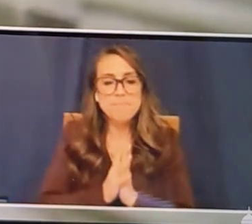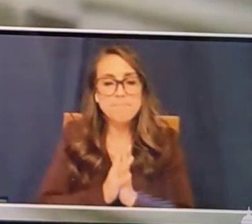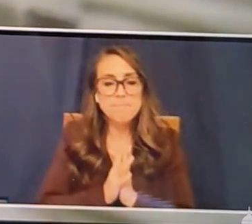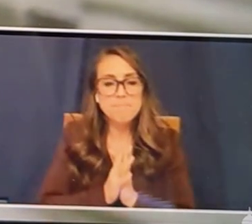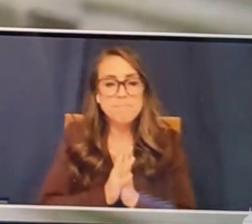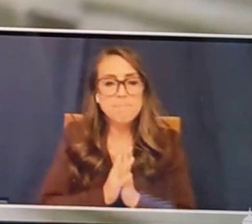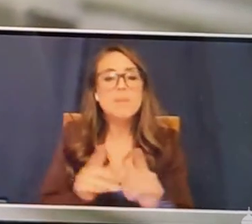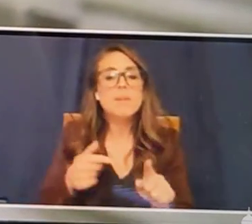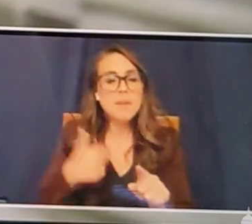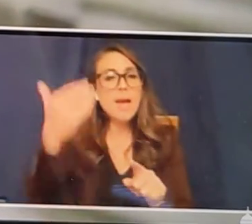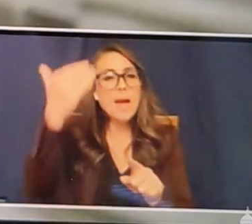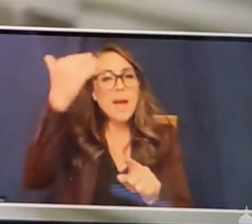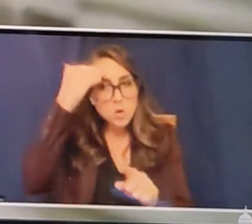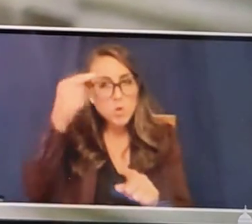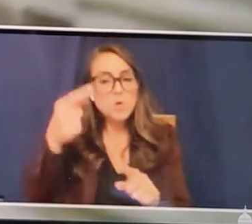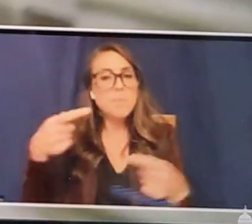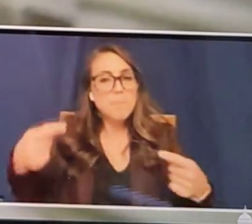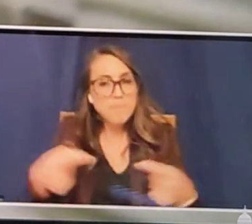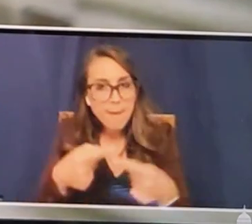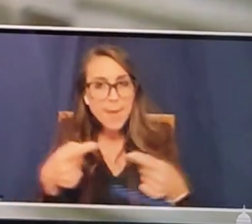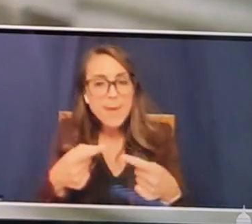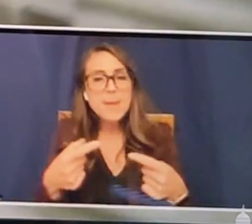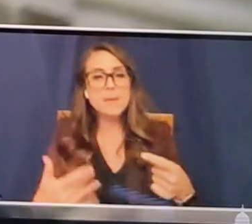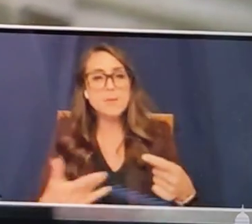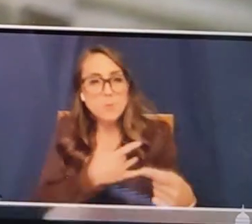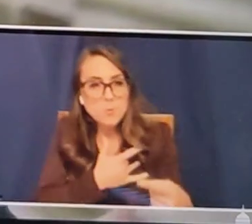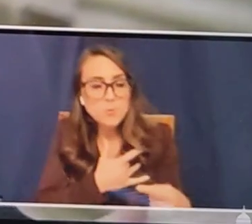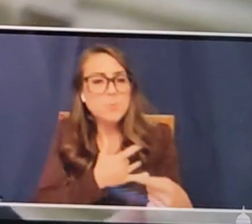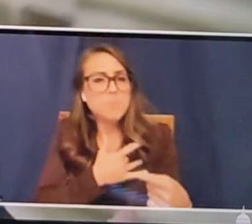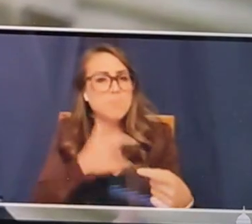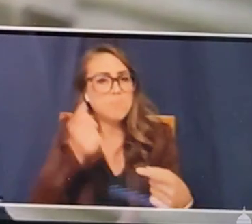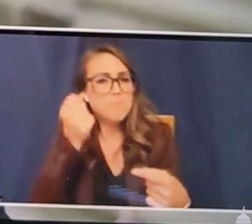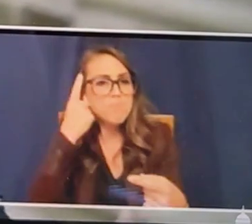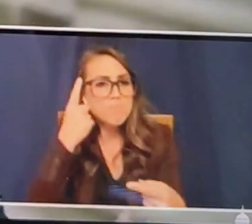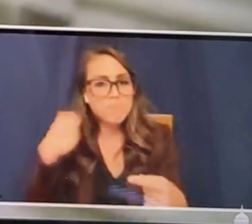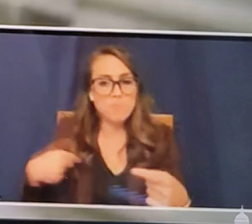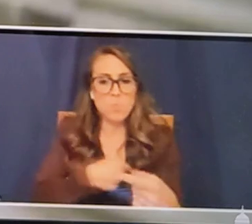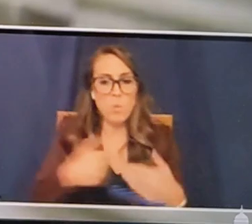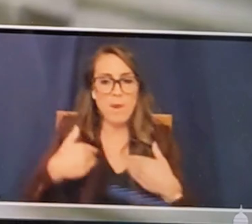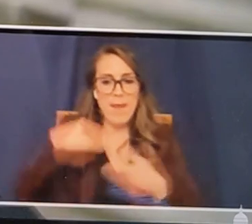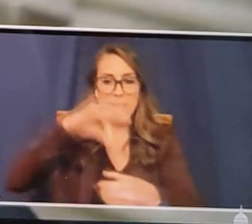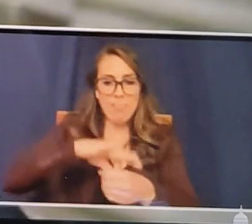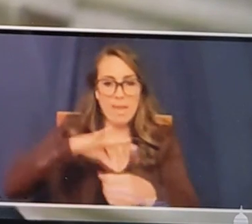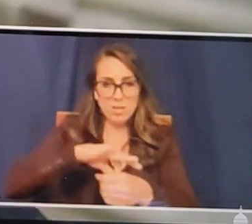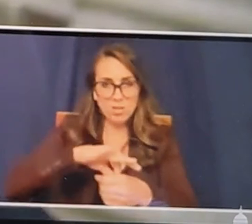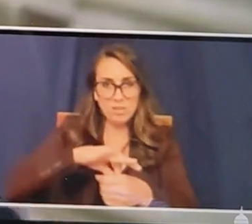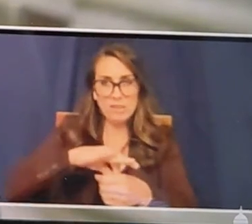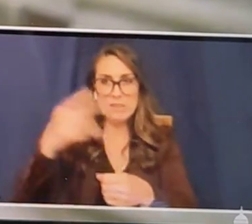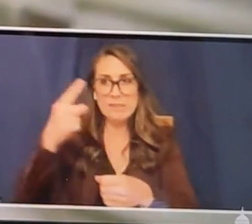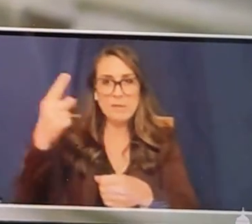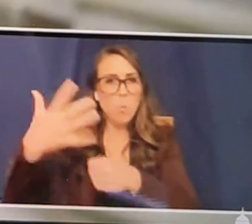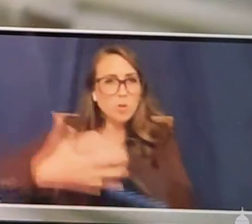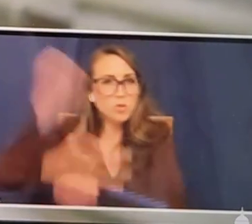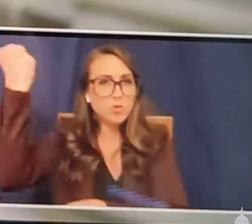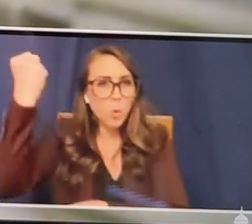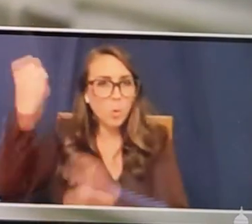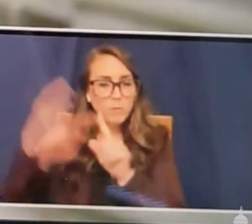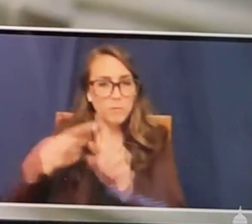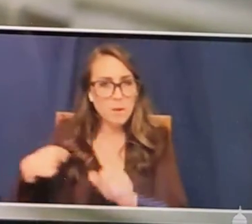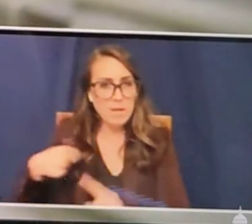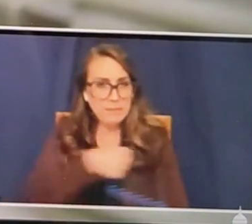I know your pain. I know you're hurt. We had an election that was stolen from us. It